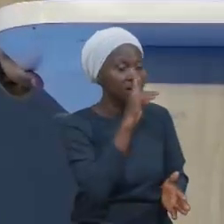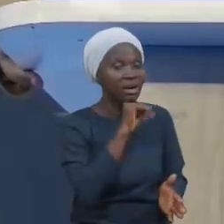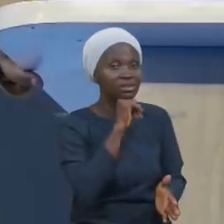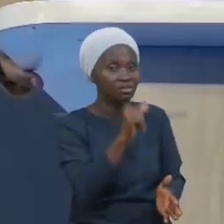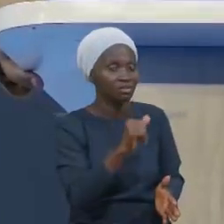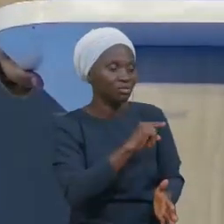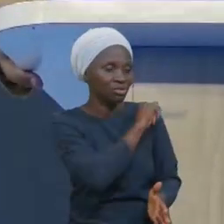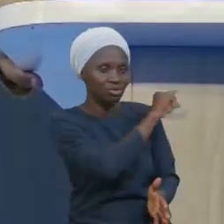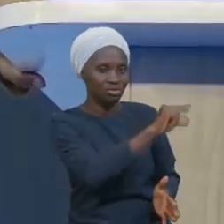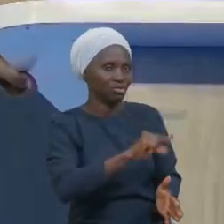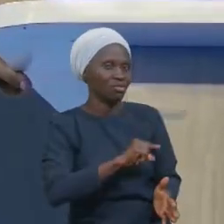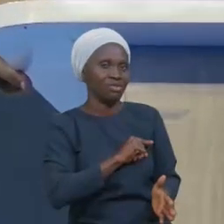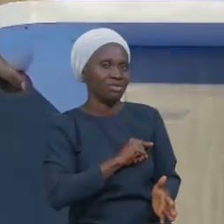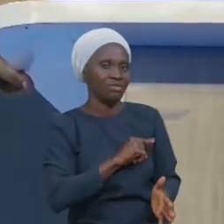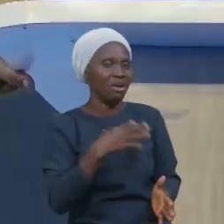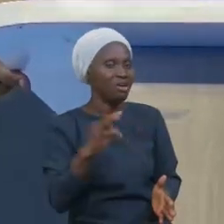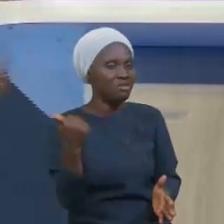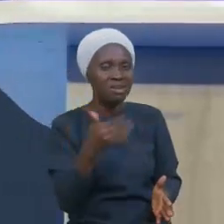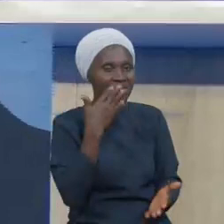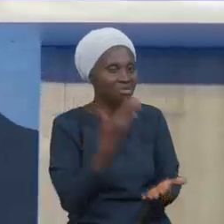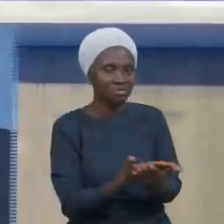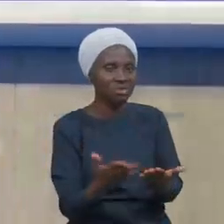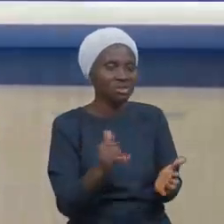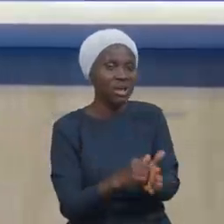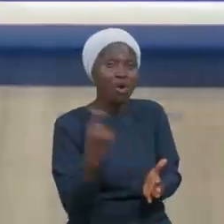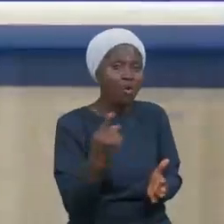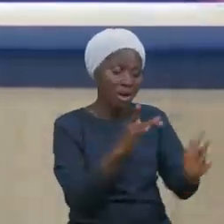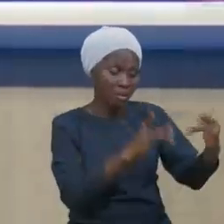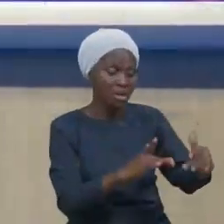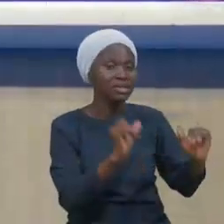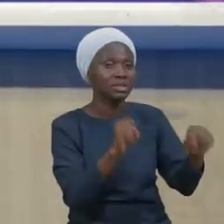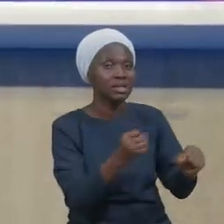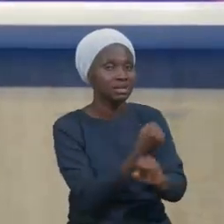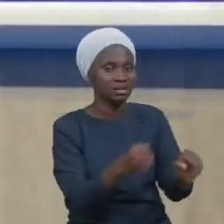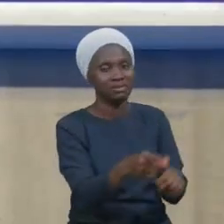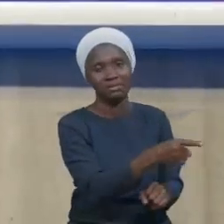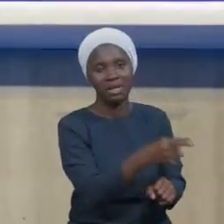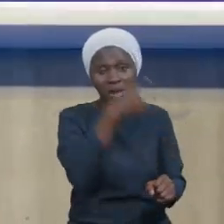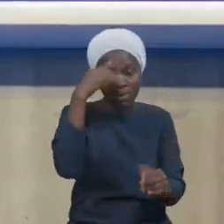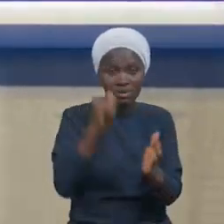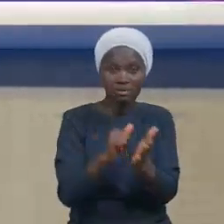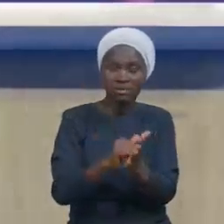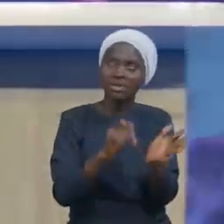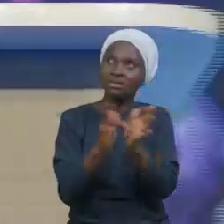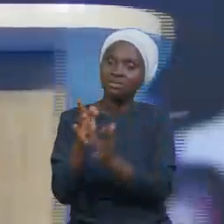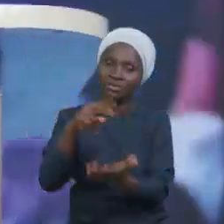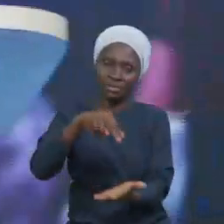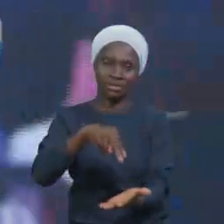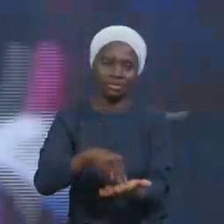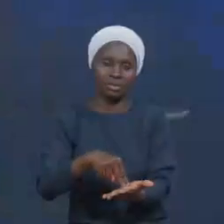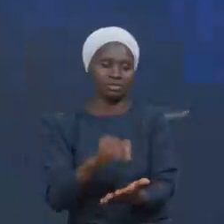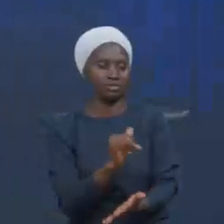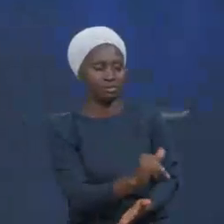thing, that only mercy can save them. Because of that, he stood still and